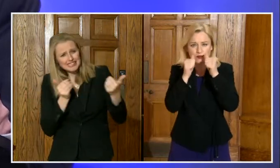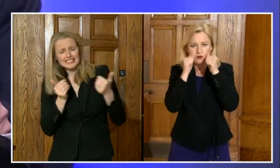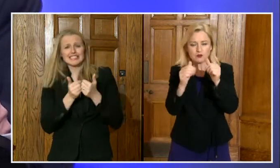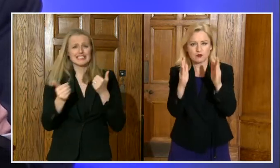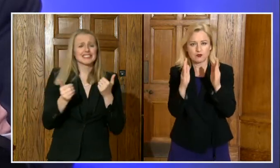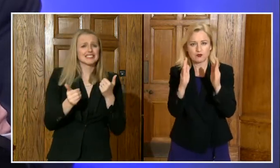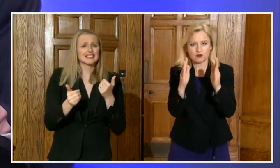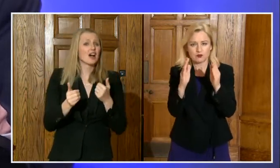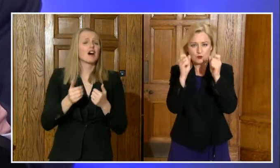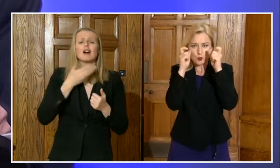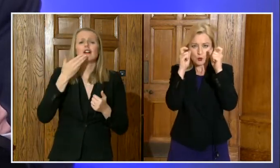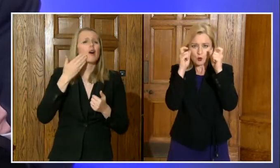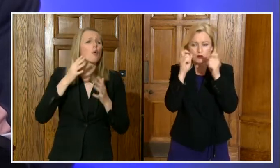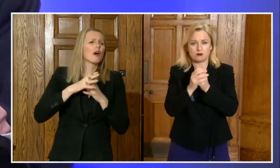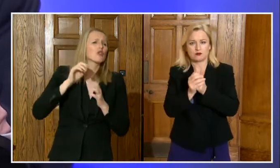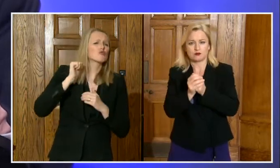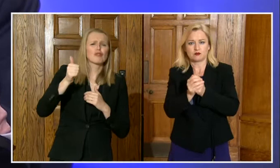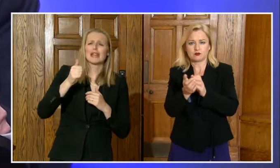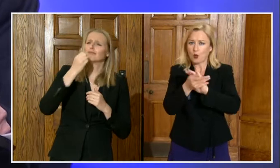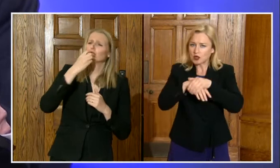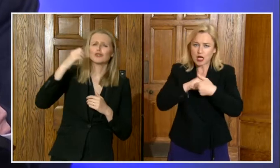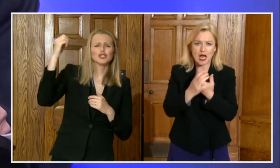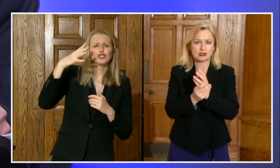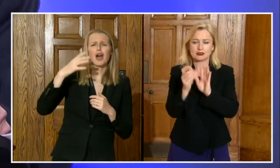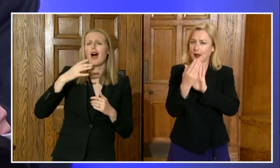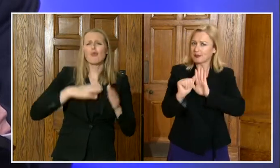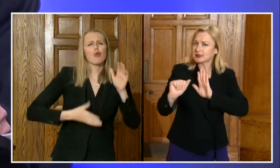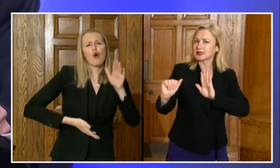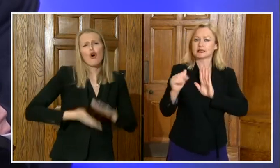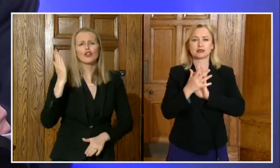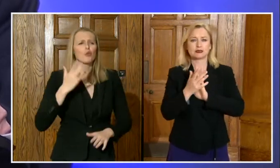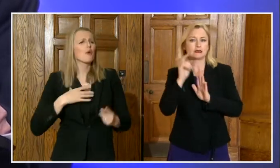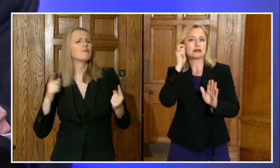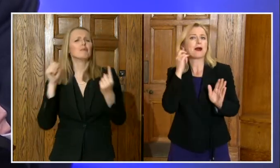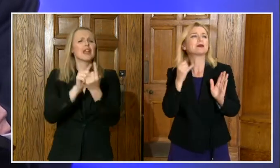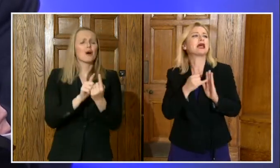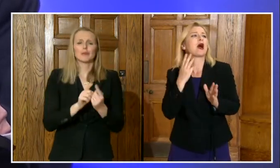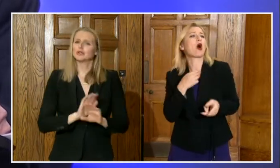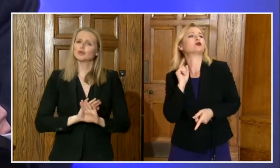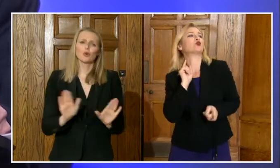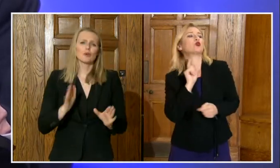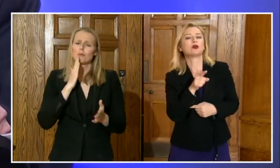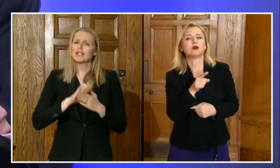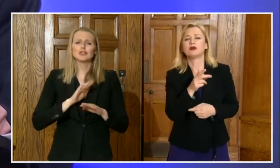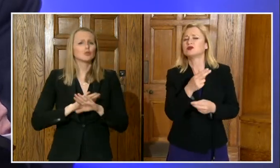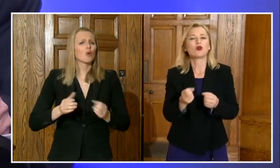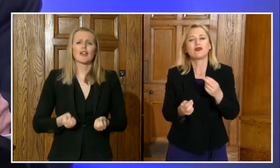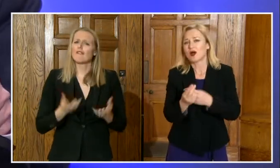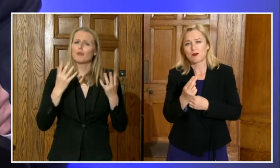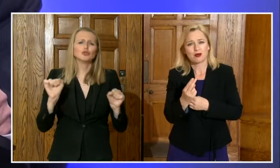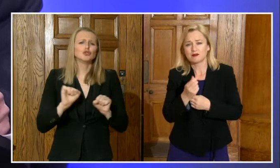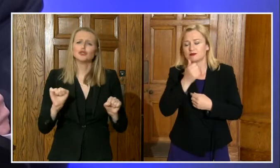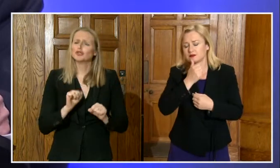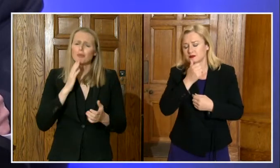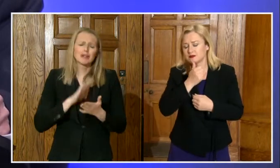how good the weather is, how strong the temptation might be, don't give in or don't give up. It's also